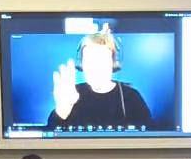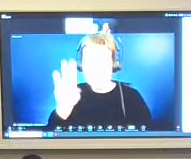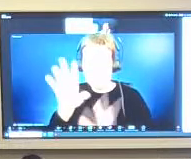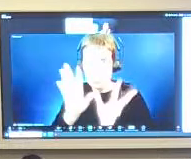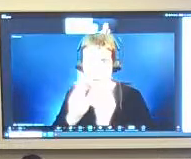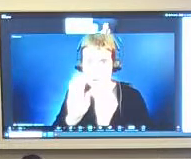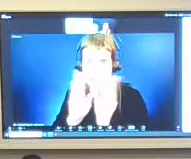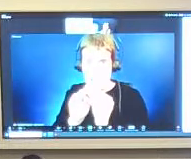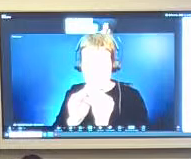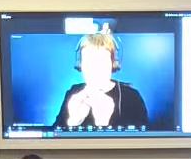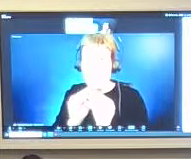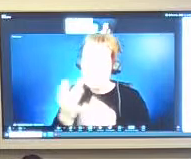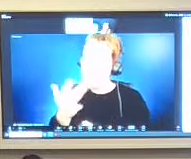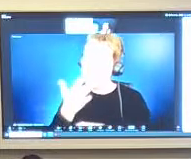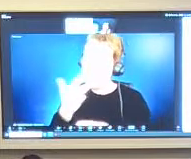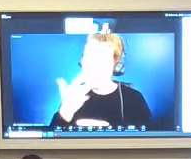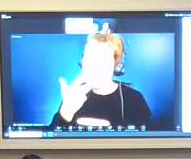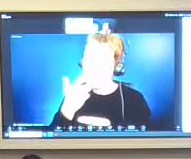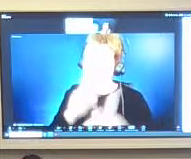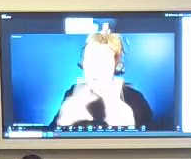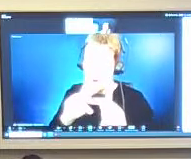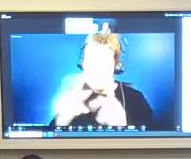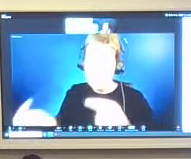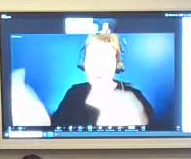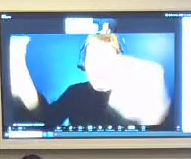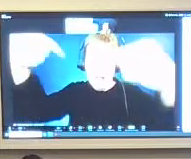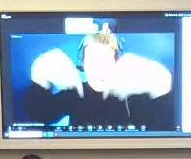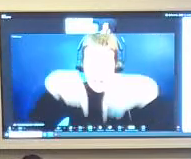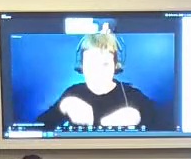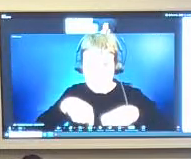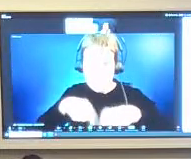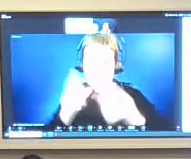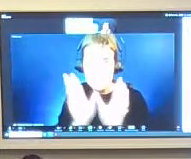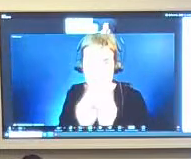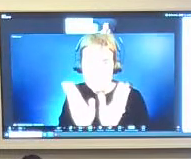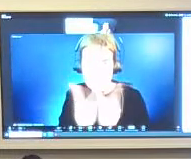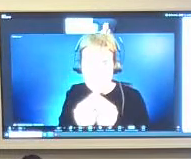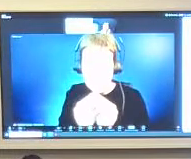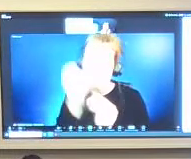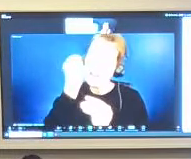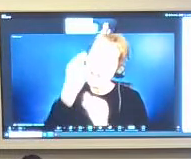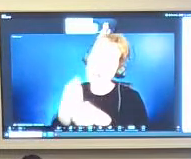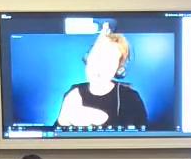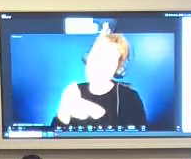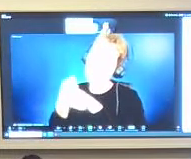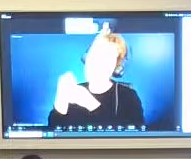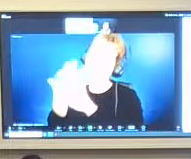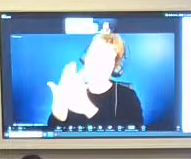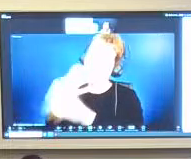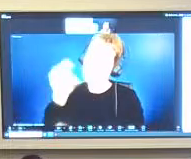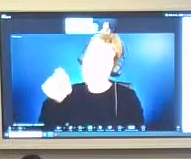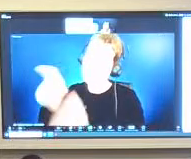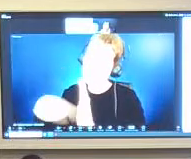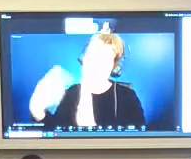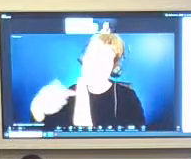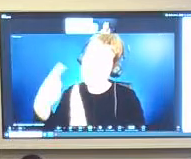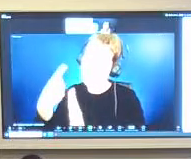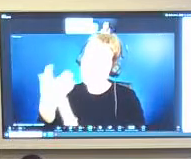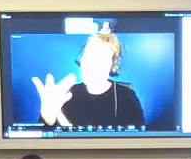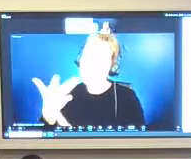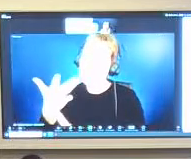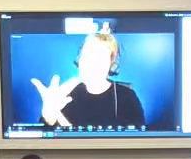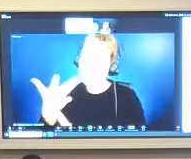instead of Zooming if possible. I understand that sometimes you have to Zoom, I get that. But I don't want Zoom